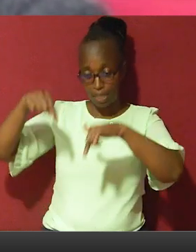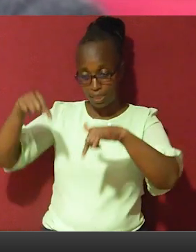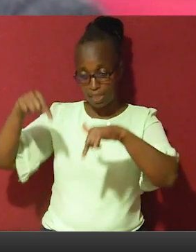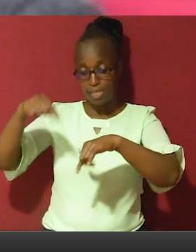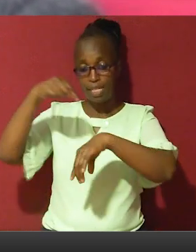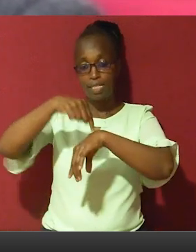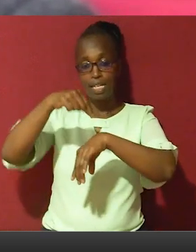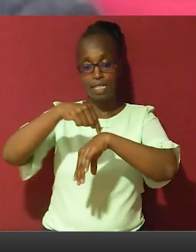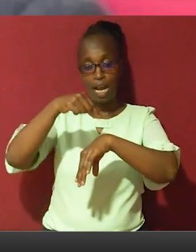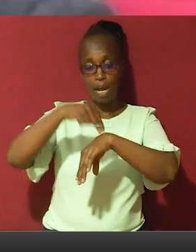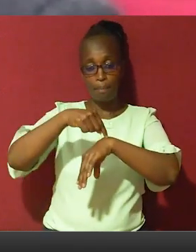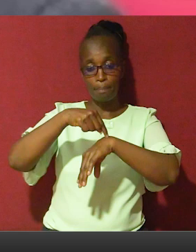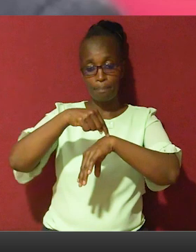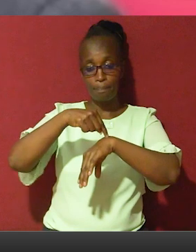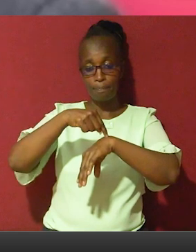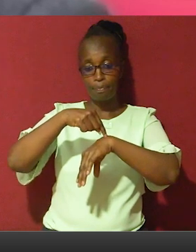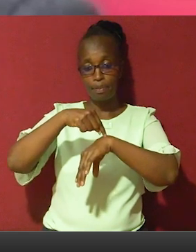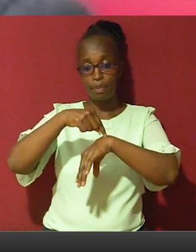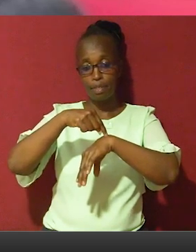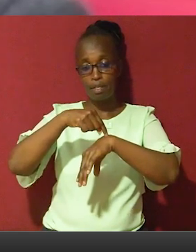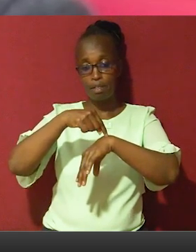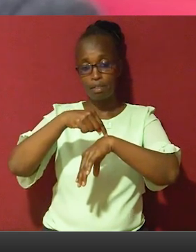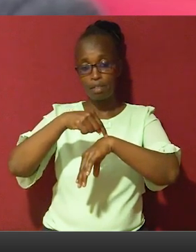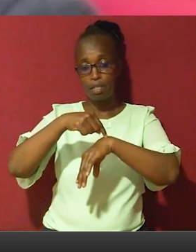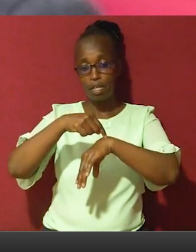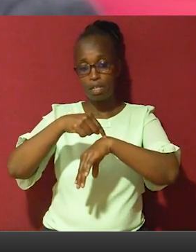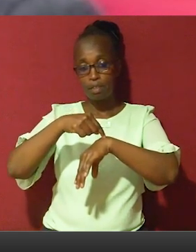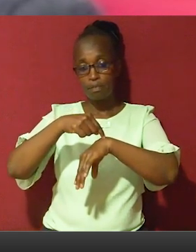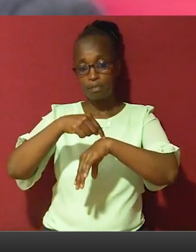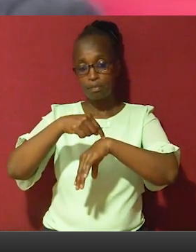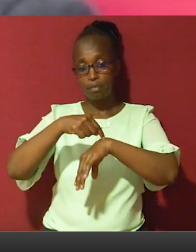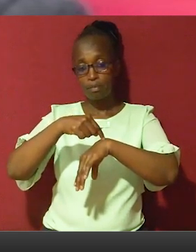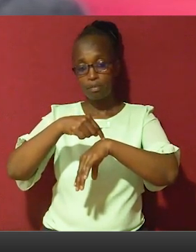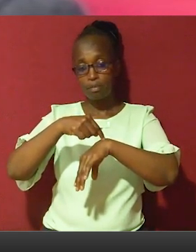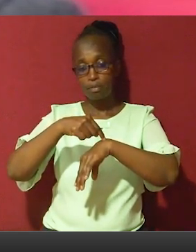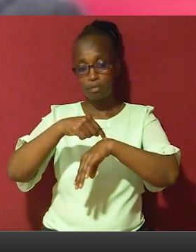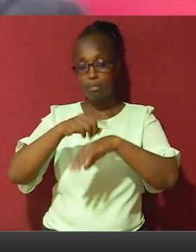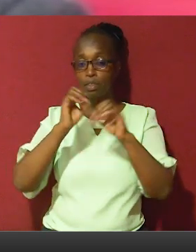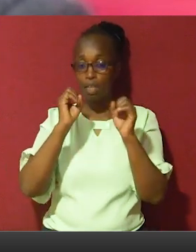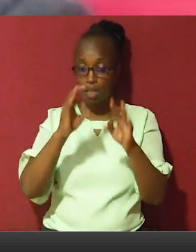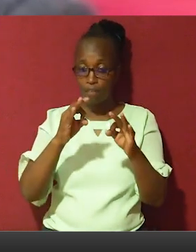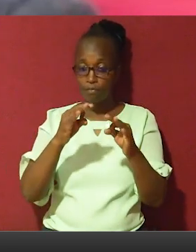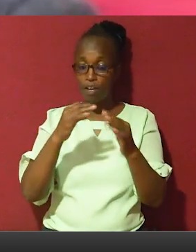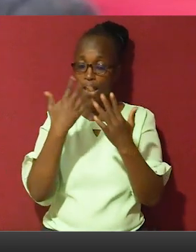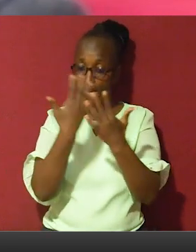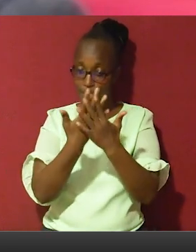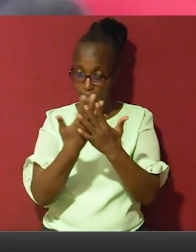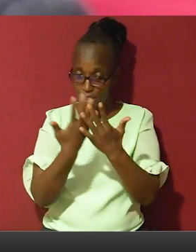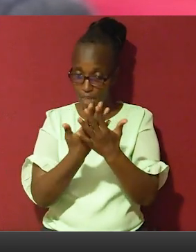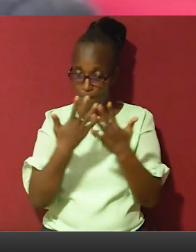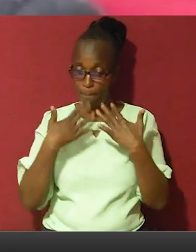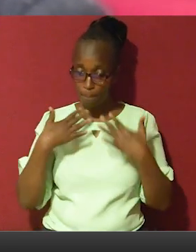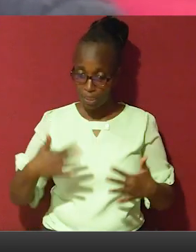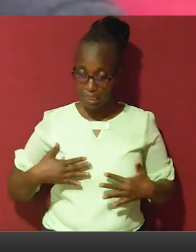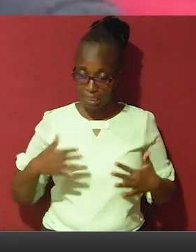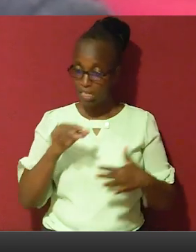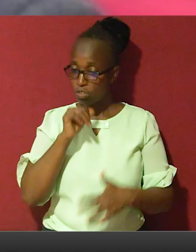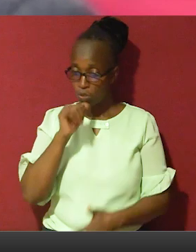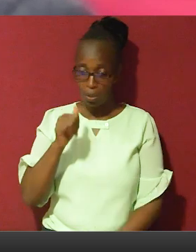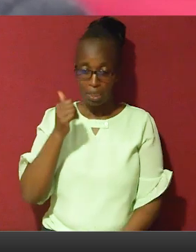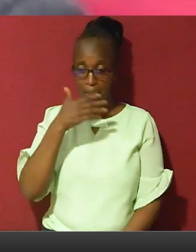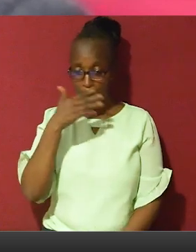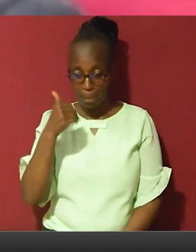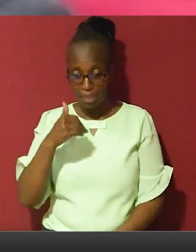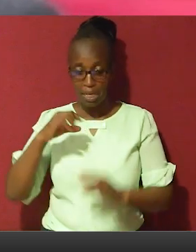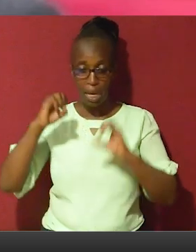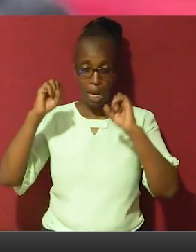This time, Mr. Speaker, this time, Mr. Speaker, and this time, Mr. Speaker, I repeat for the third time, if somebody